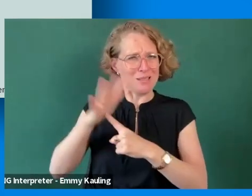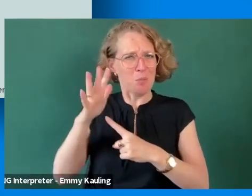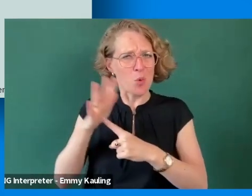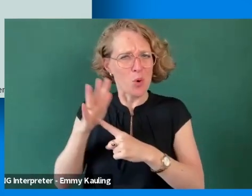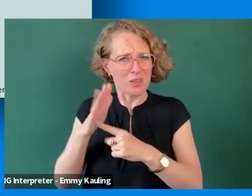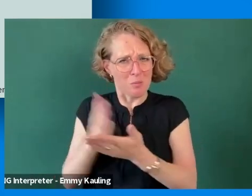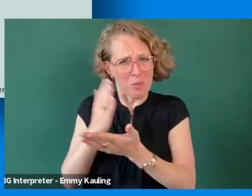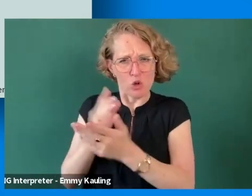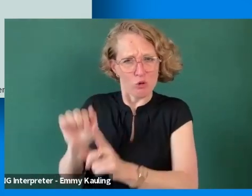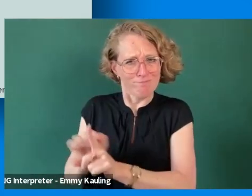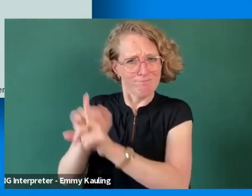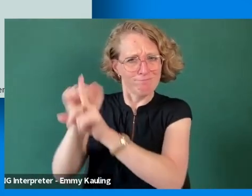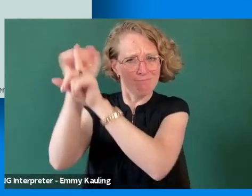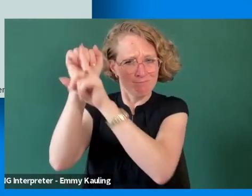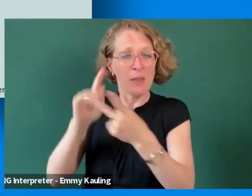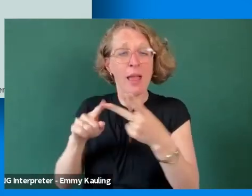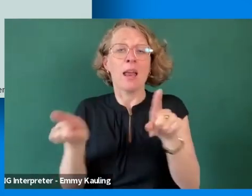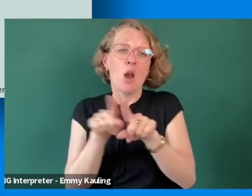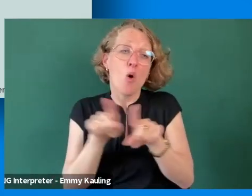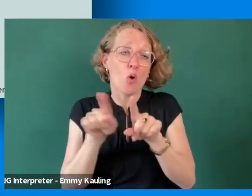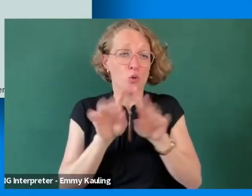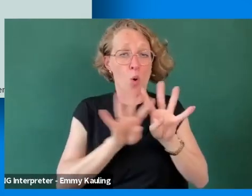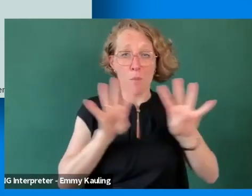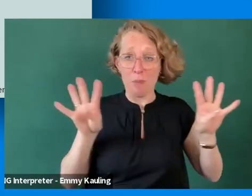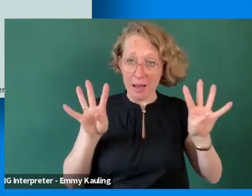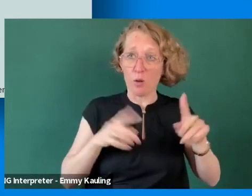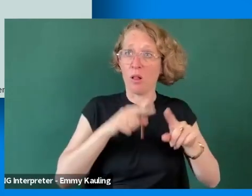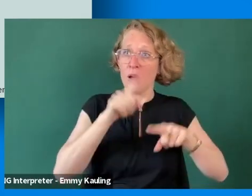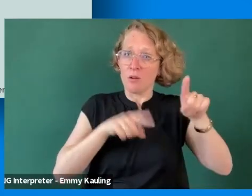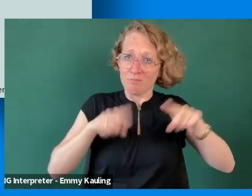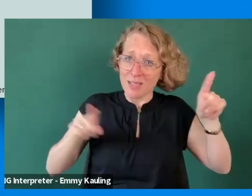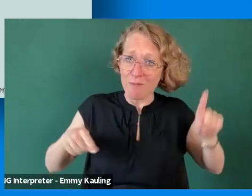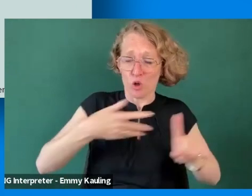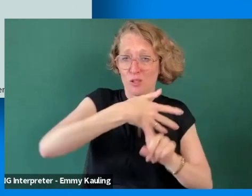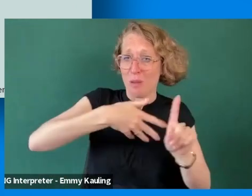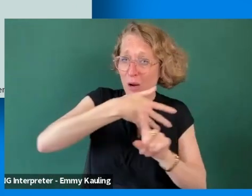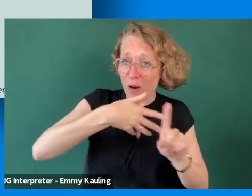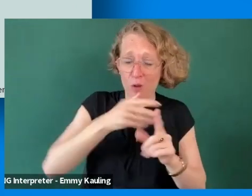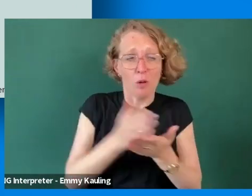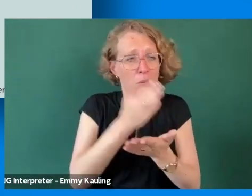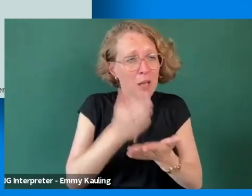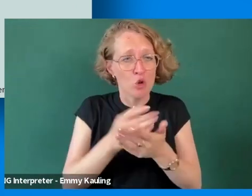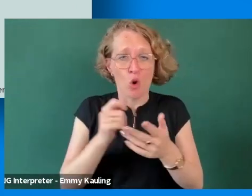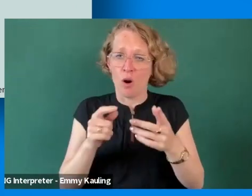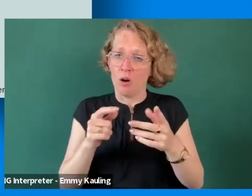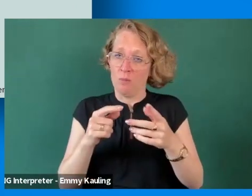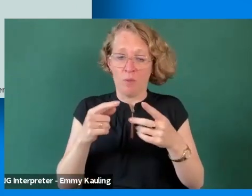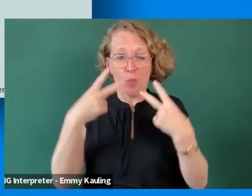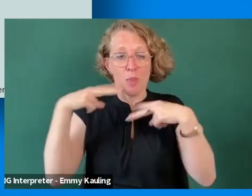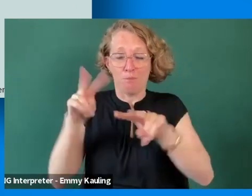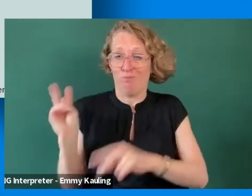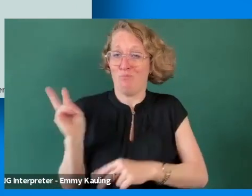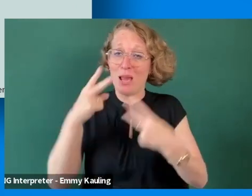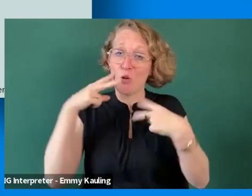to creating a diverse range of reviewers who are invited into the process, could make the overall peer review